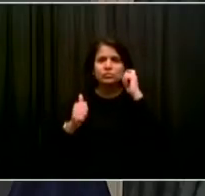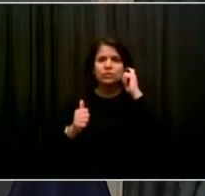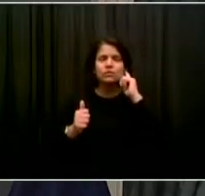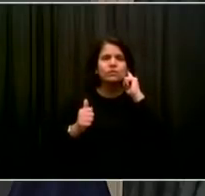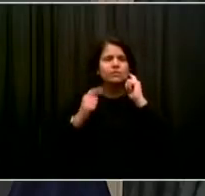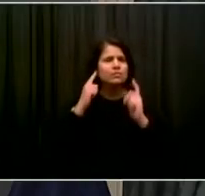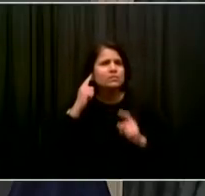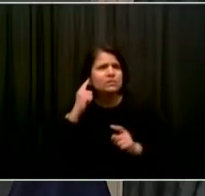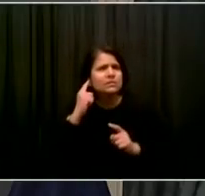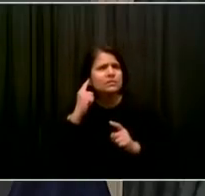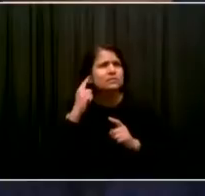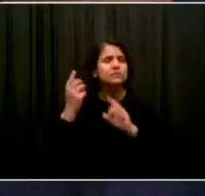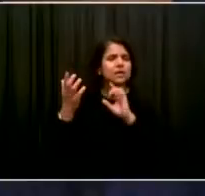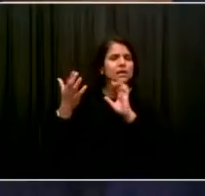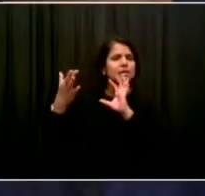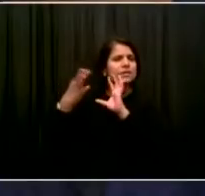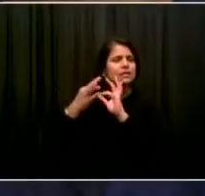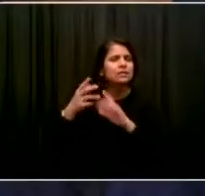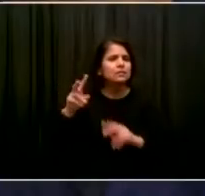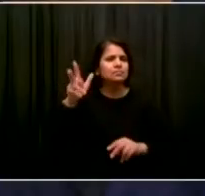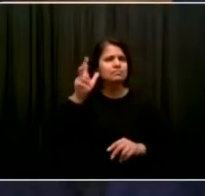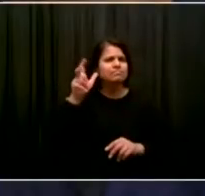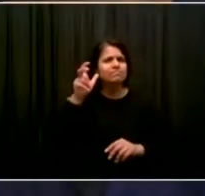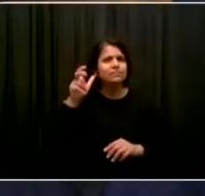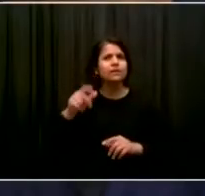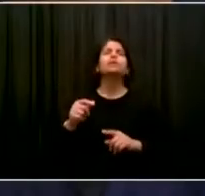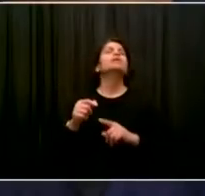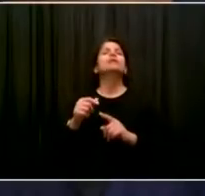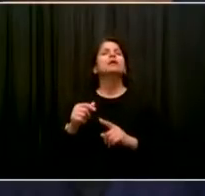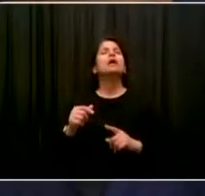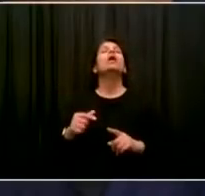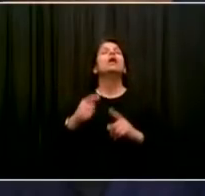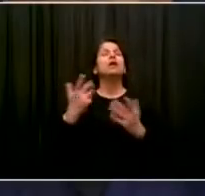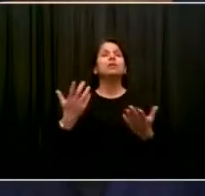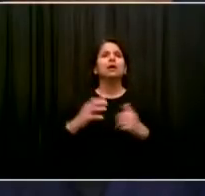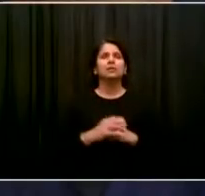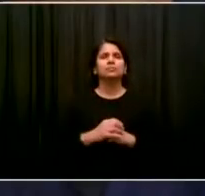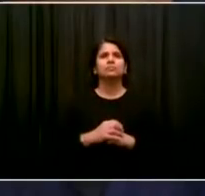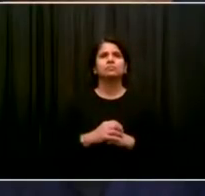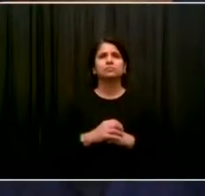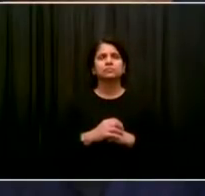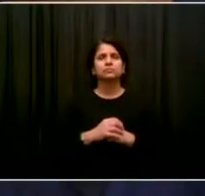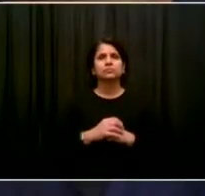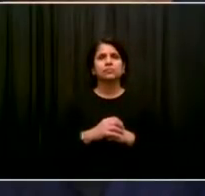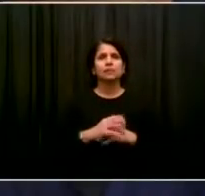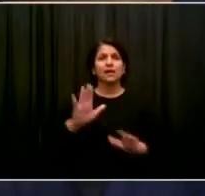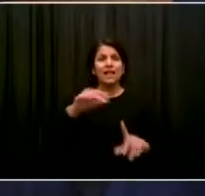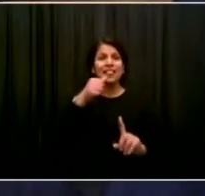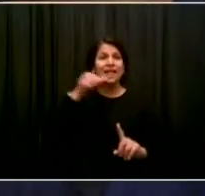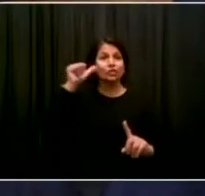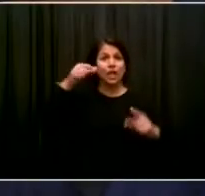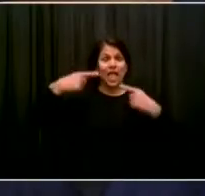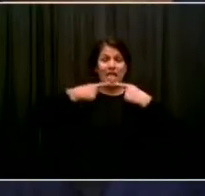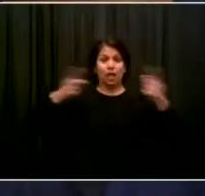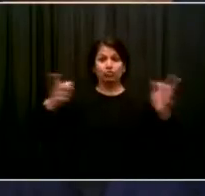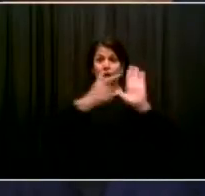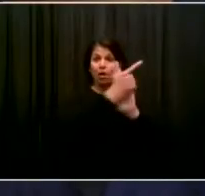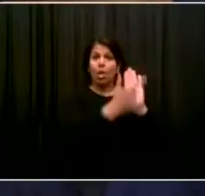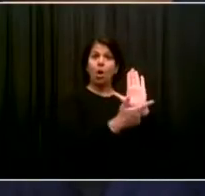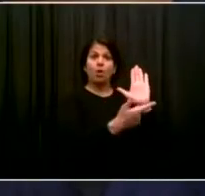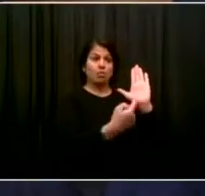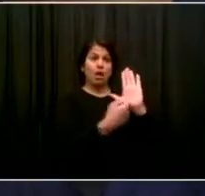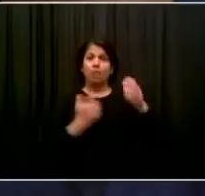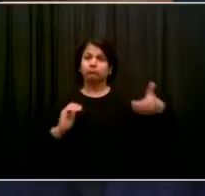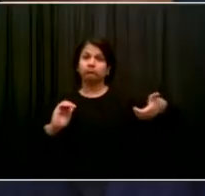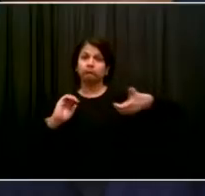Space heaters. The legislation that was announced yesterday with Senator Gillibrand and my